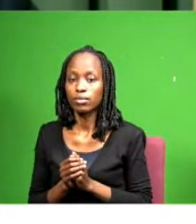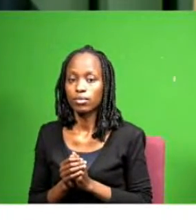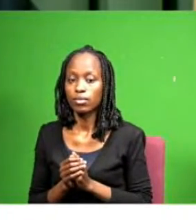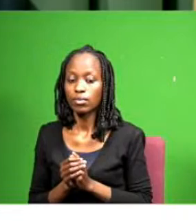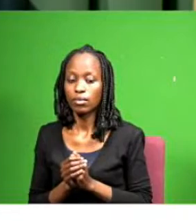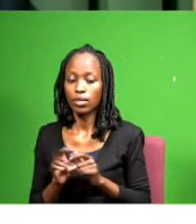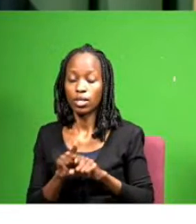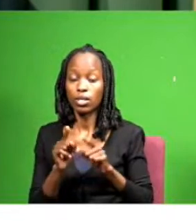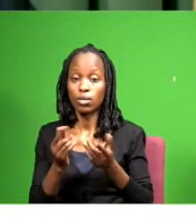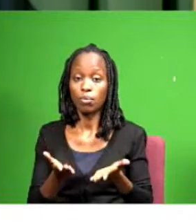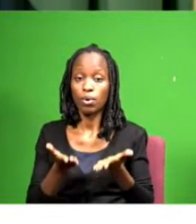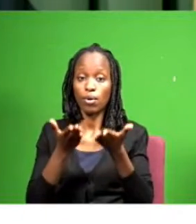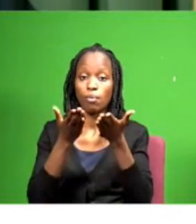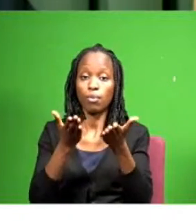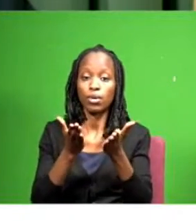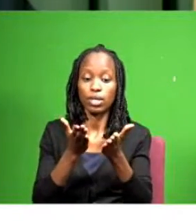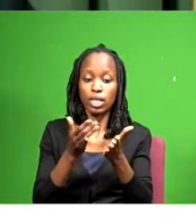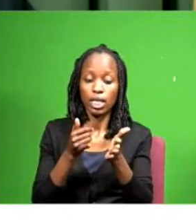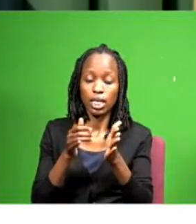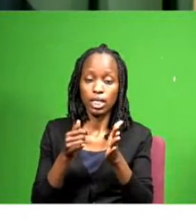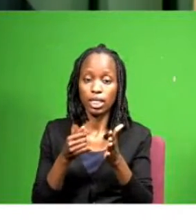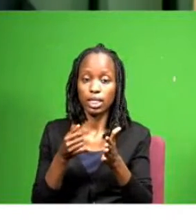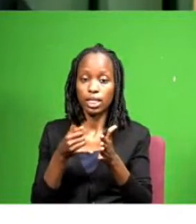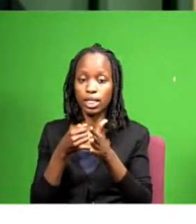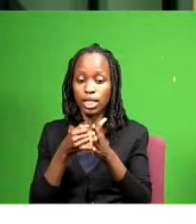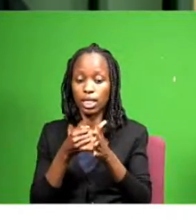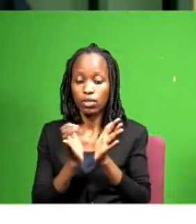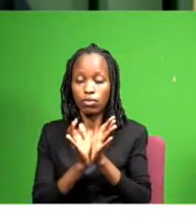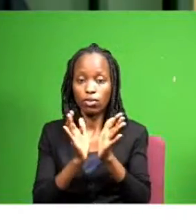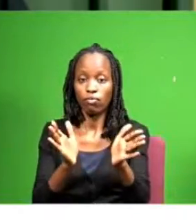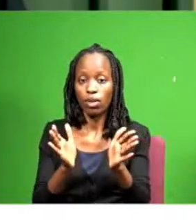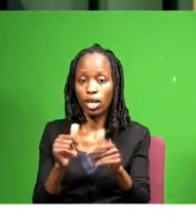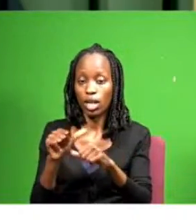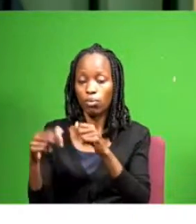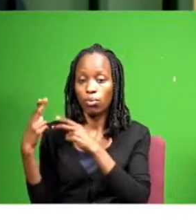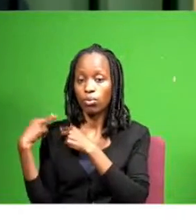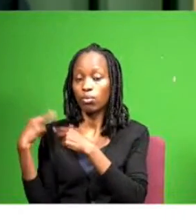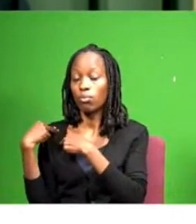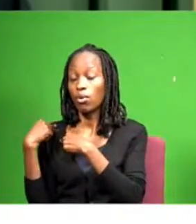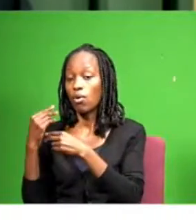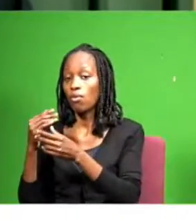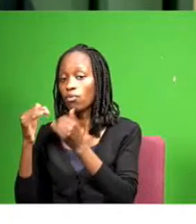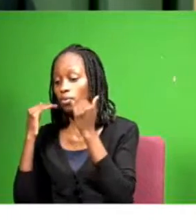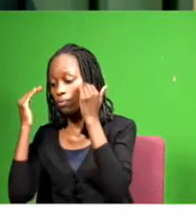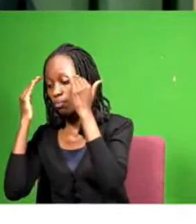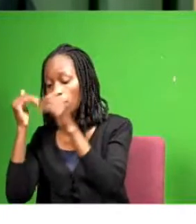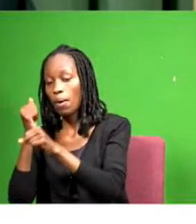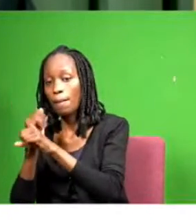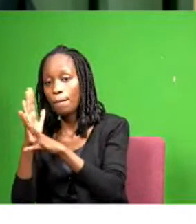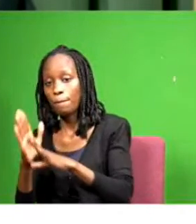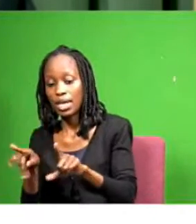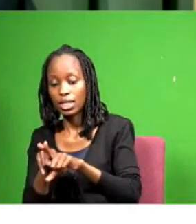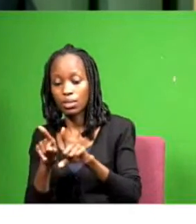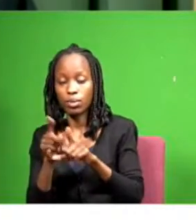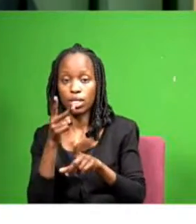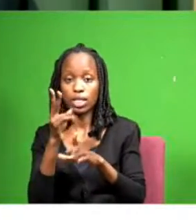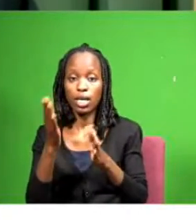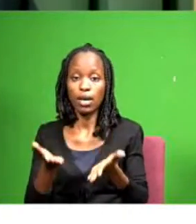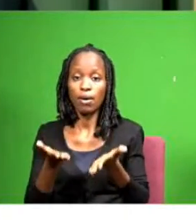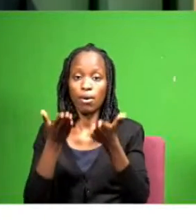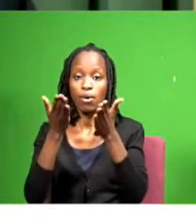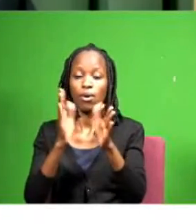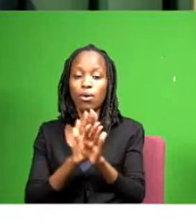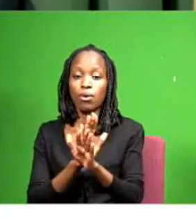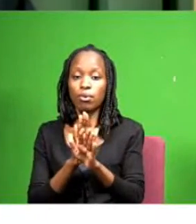Sensitize and promote engagement with the public on the role and performance of the judiciary, and C, improve transparency